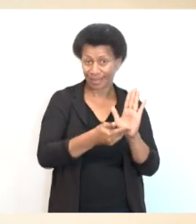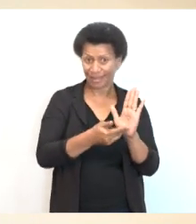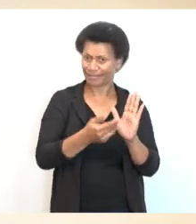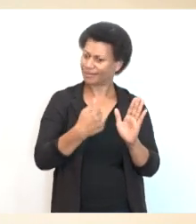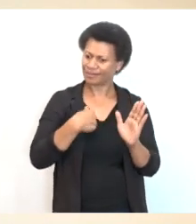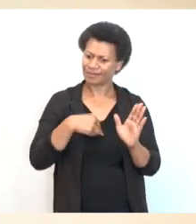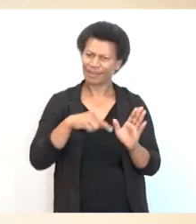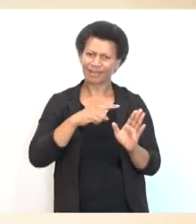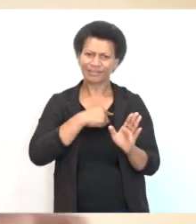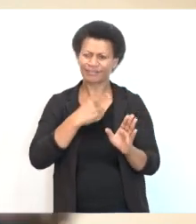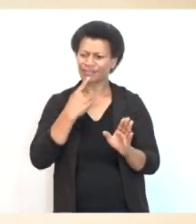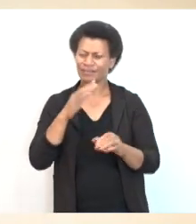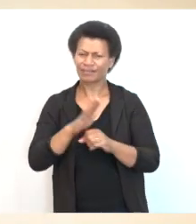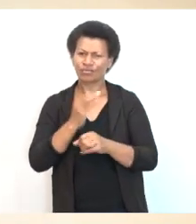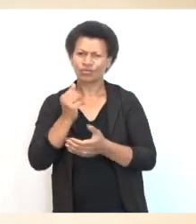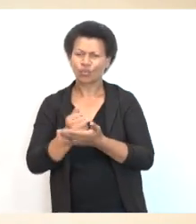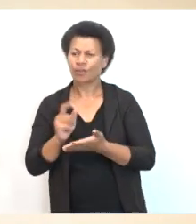there.